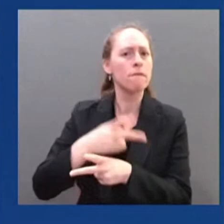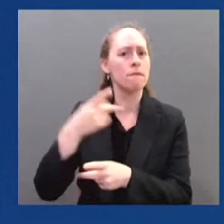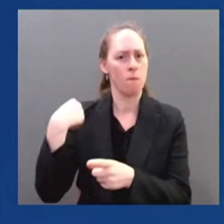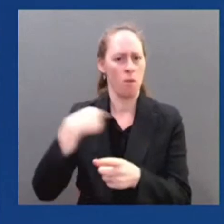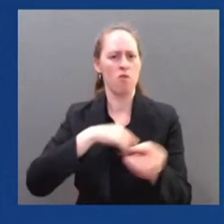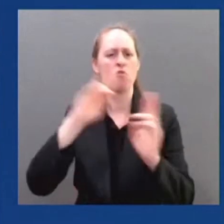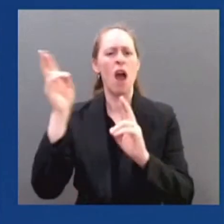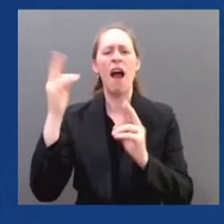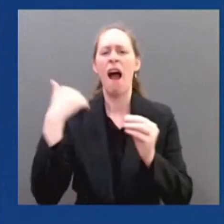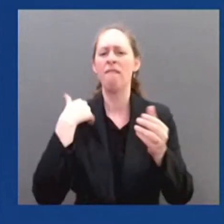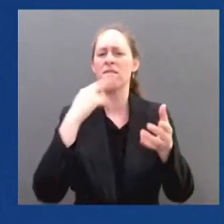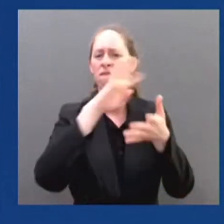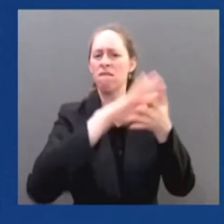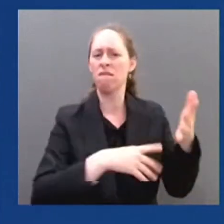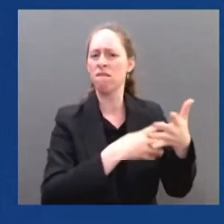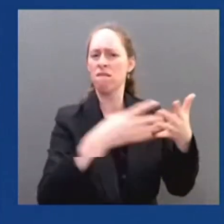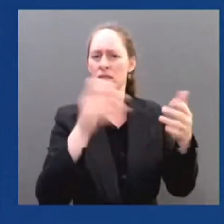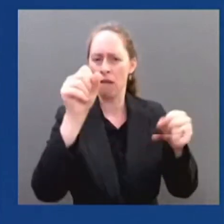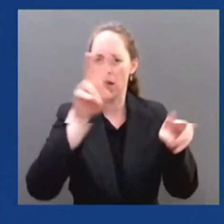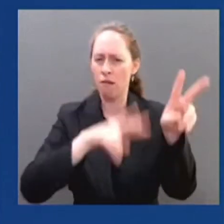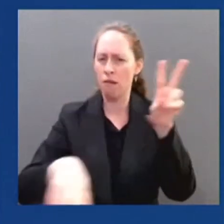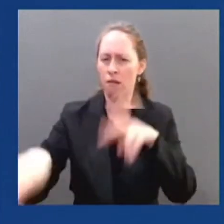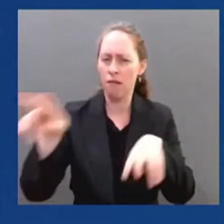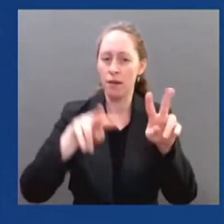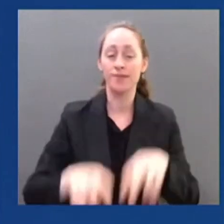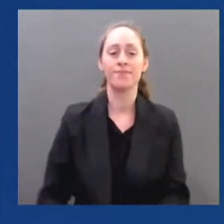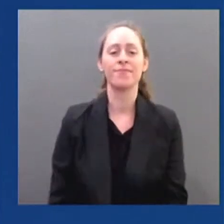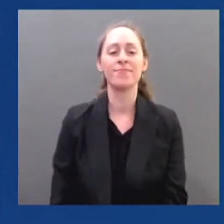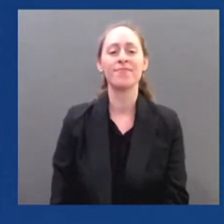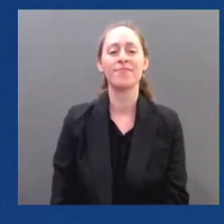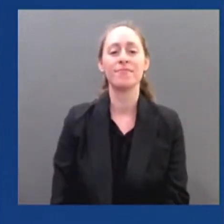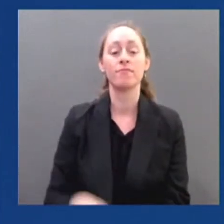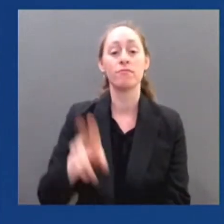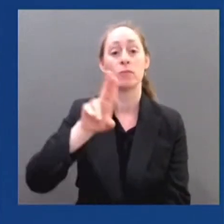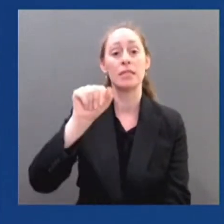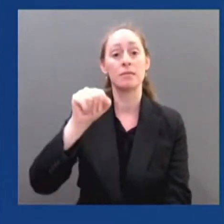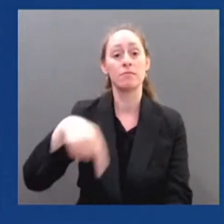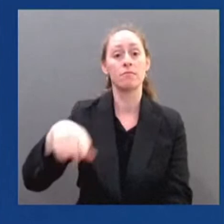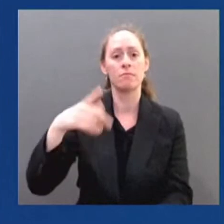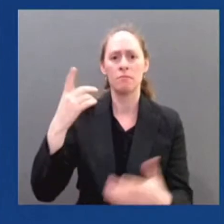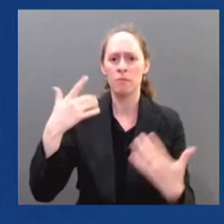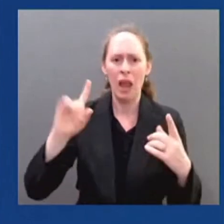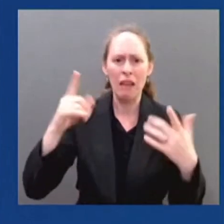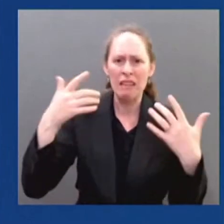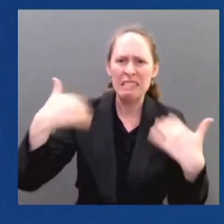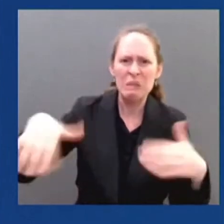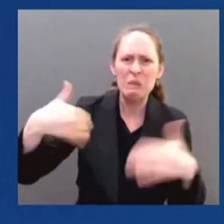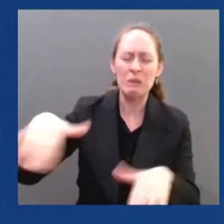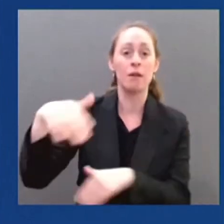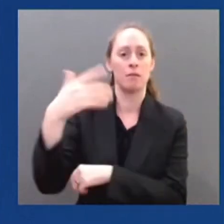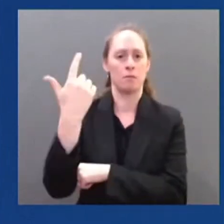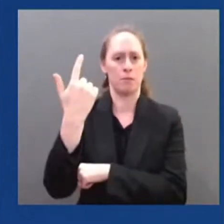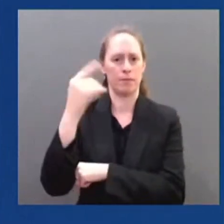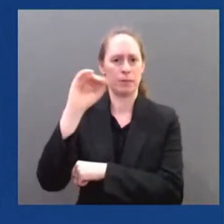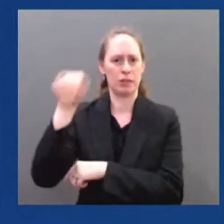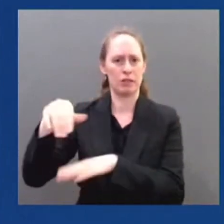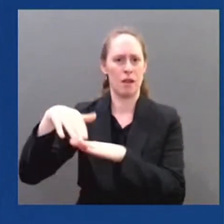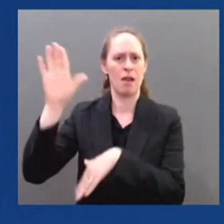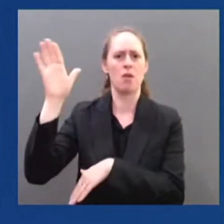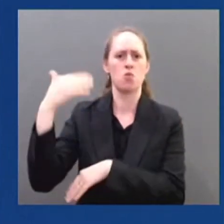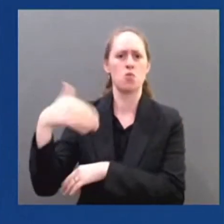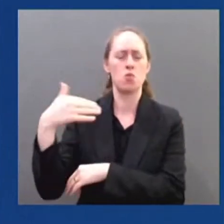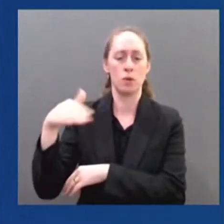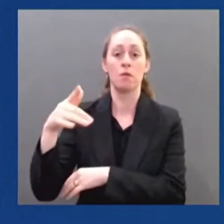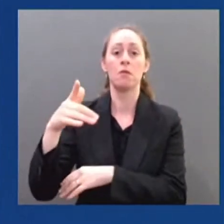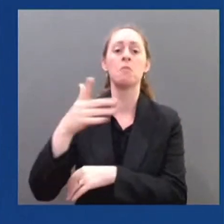US population was living in a high COVID-19 community level, and nearly 40% was living in a medium